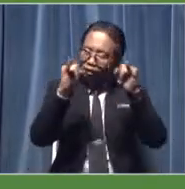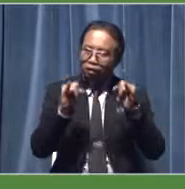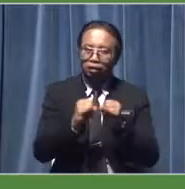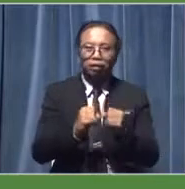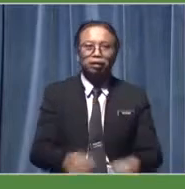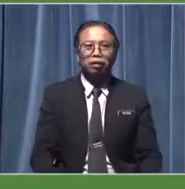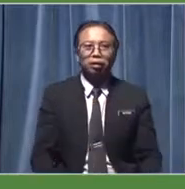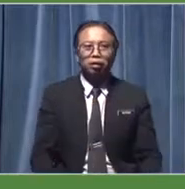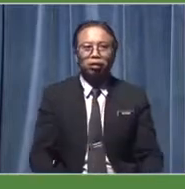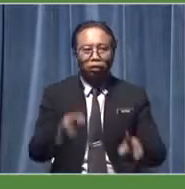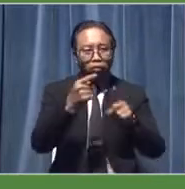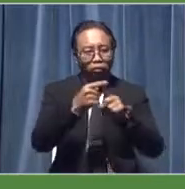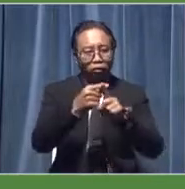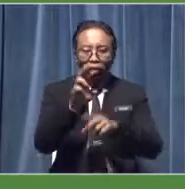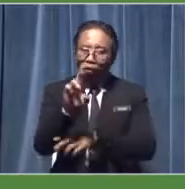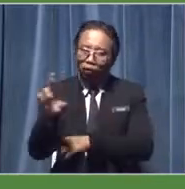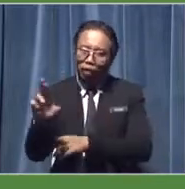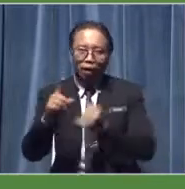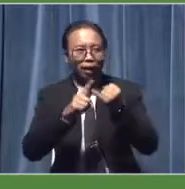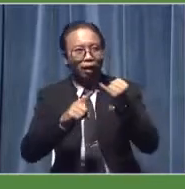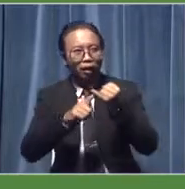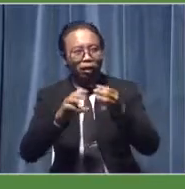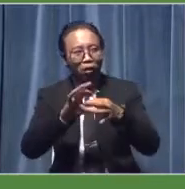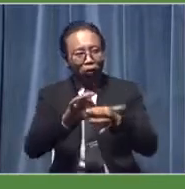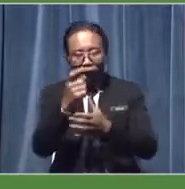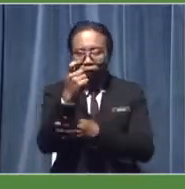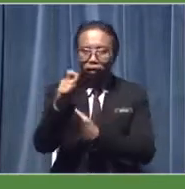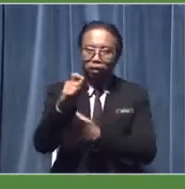to the right end of the circuit.